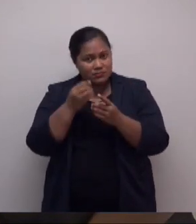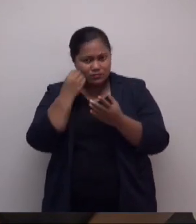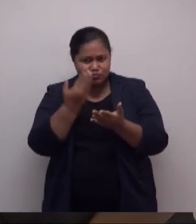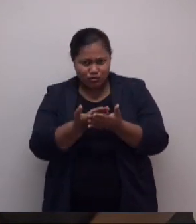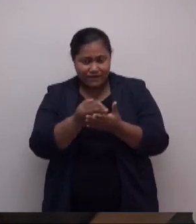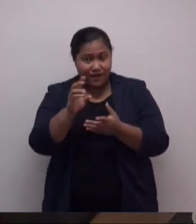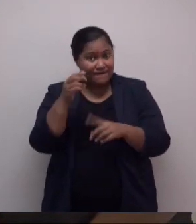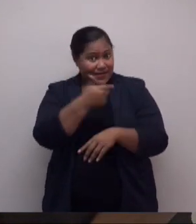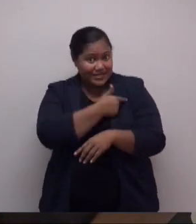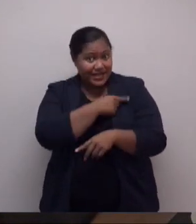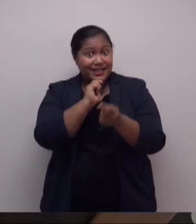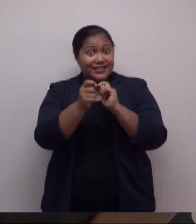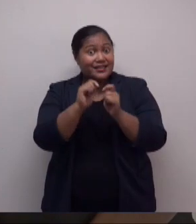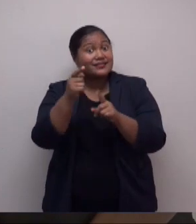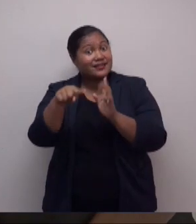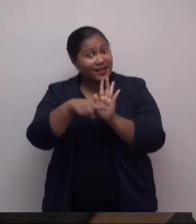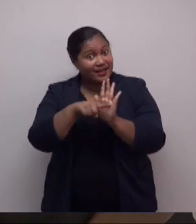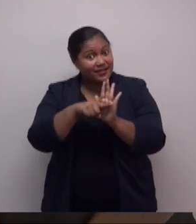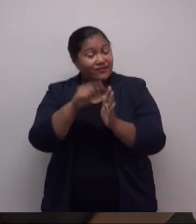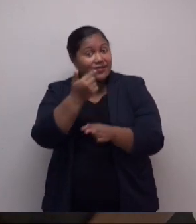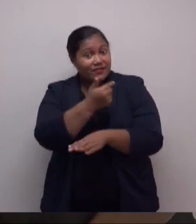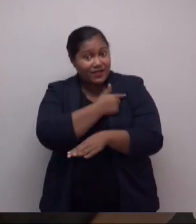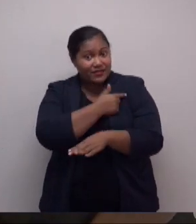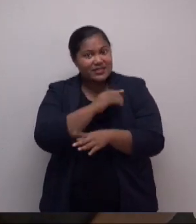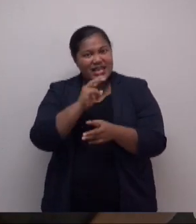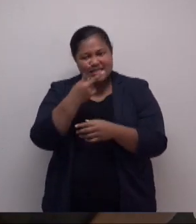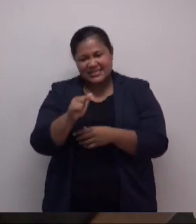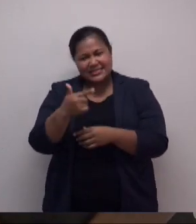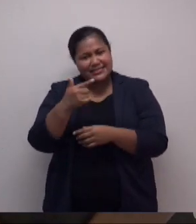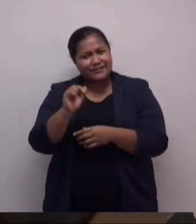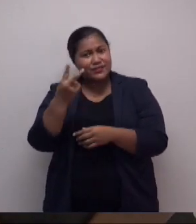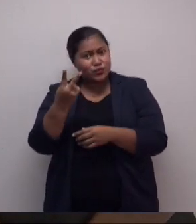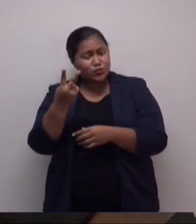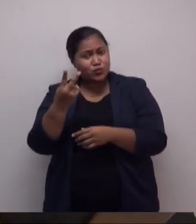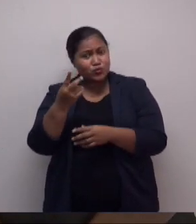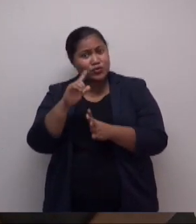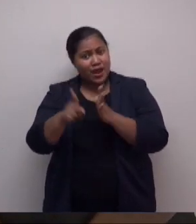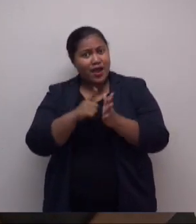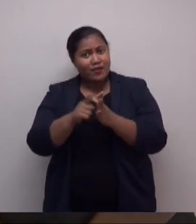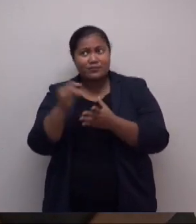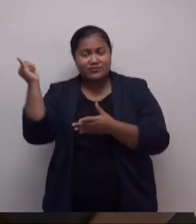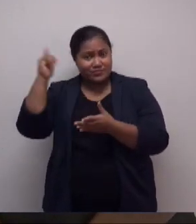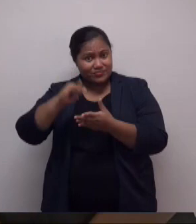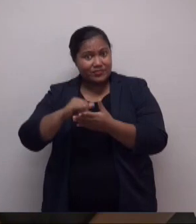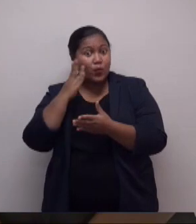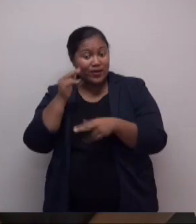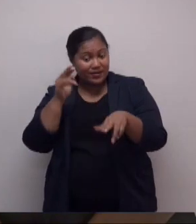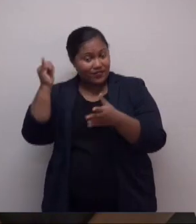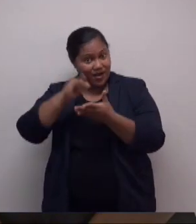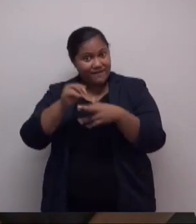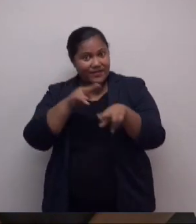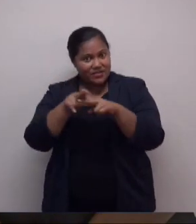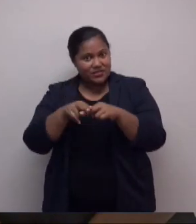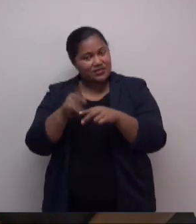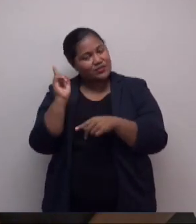and testing negative for the virus 72 hours prior to their departure, they will arrive in Fiji and head straight